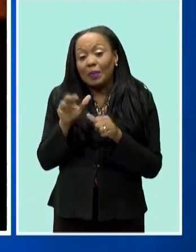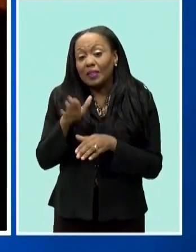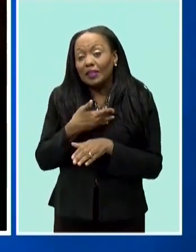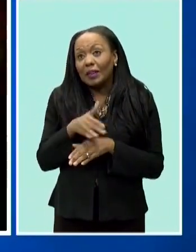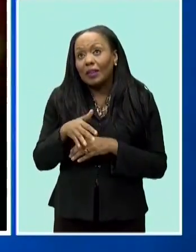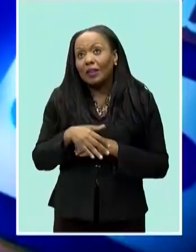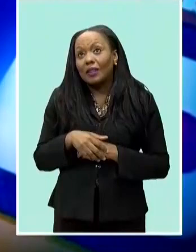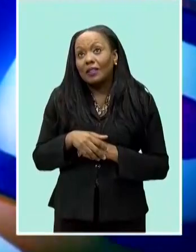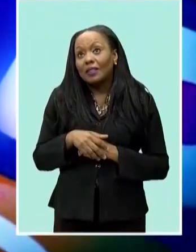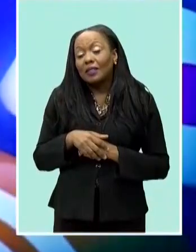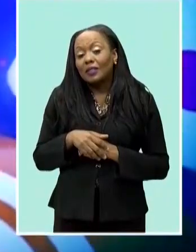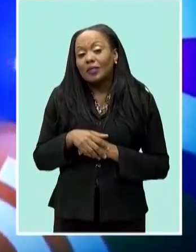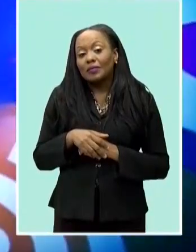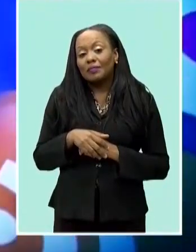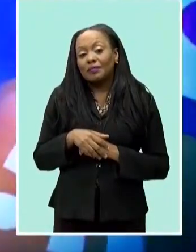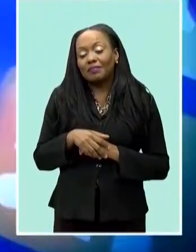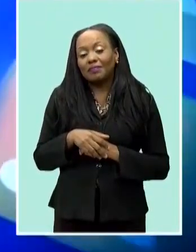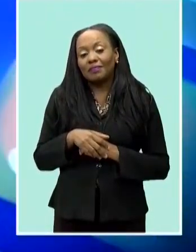track?